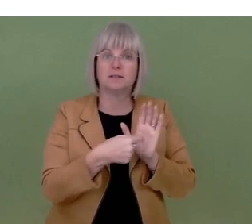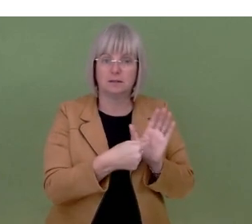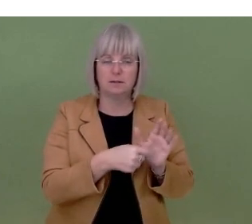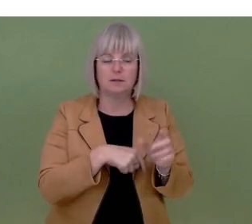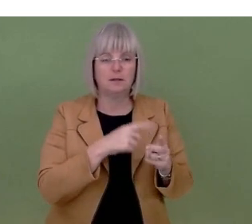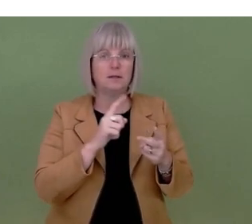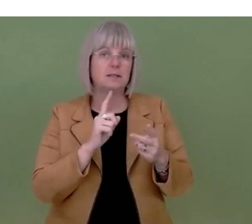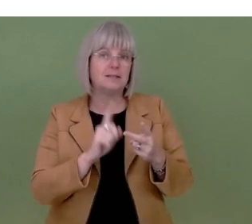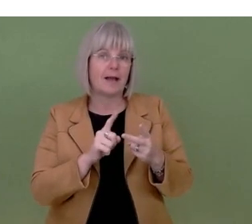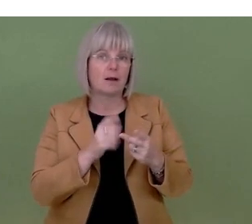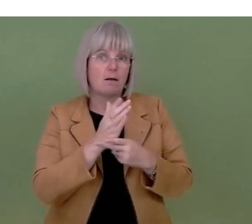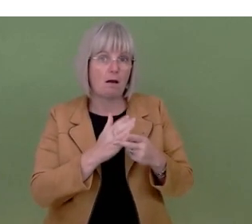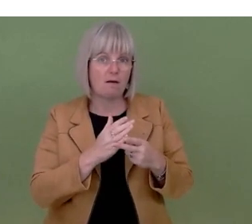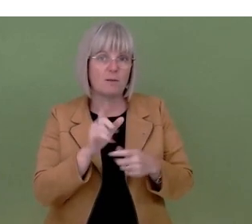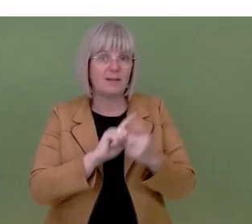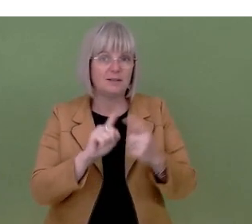enhancing the pathway.